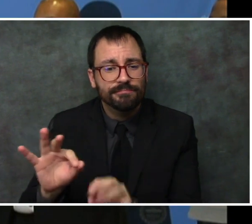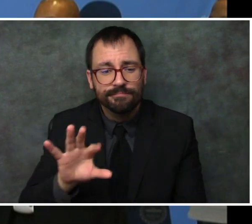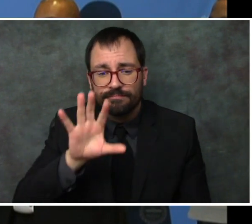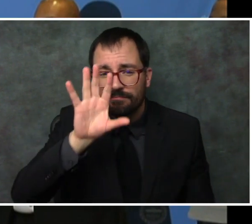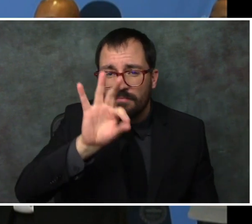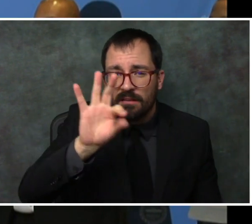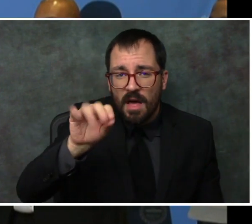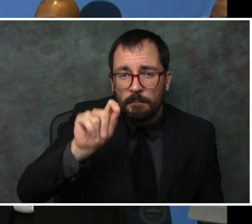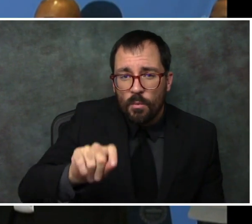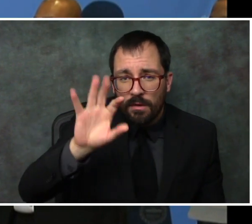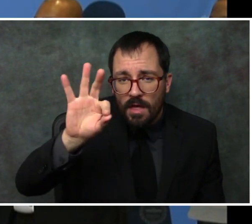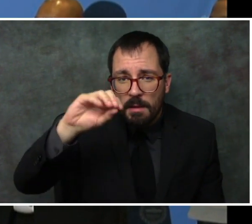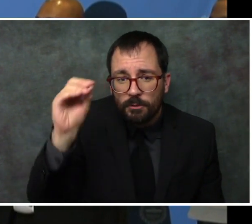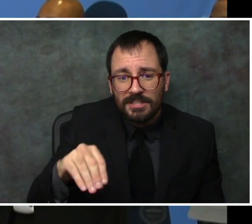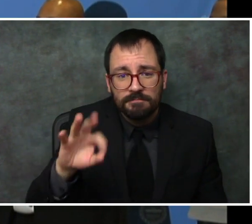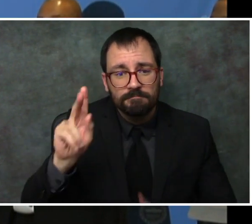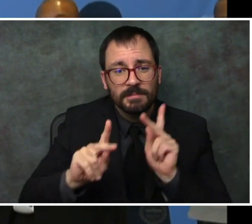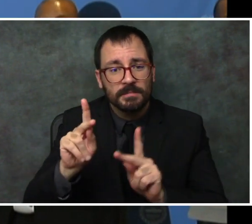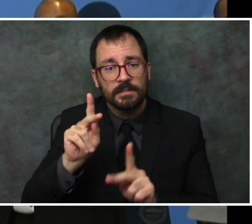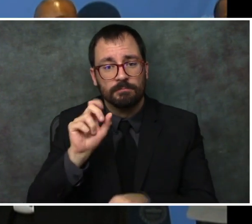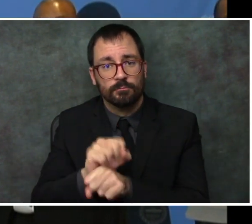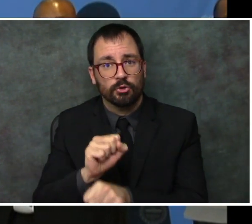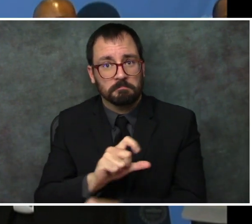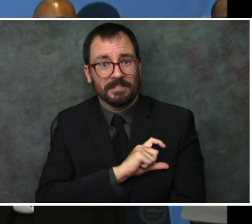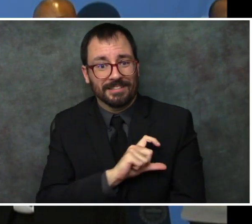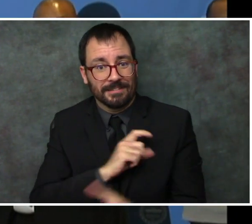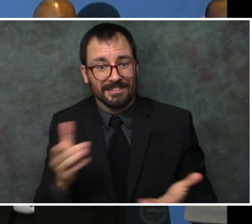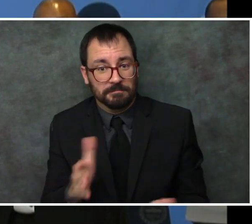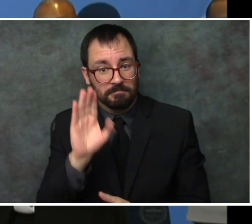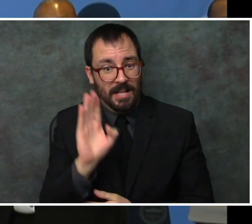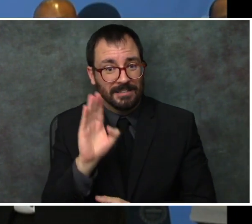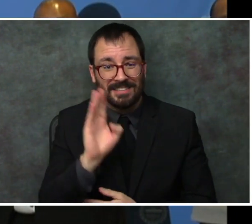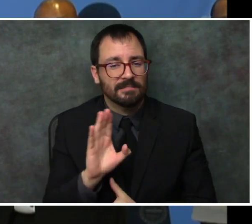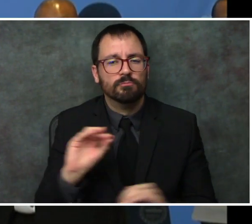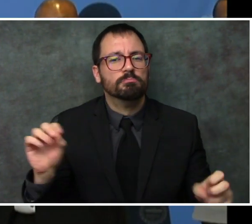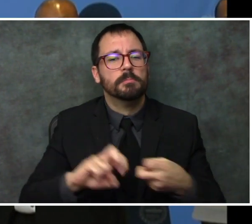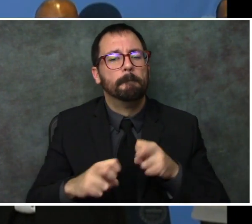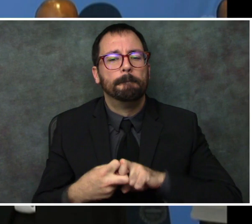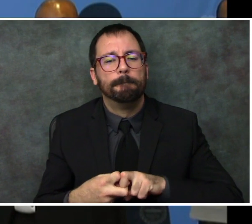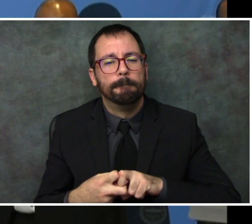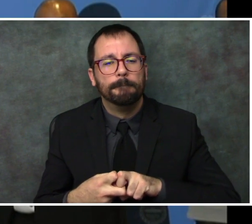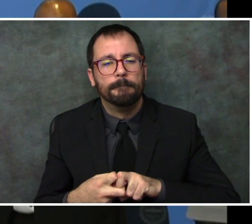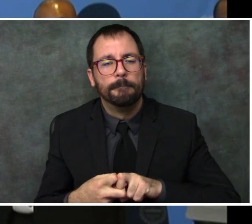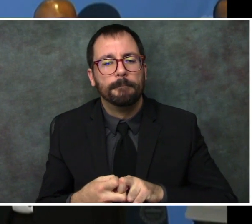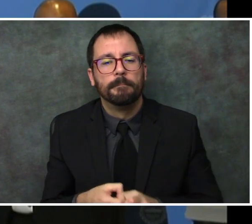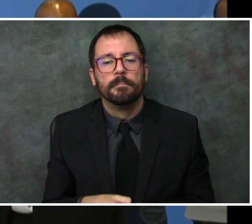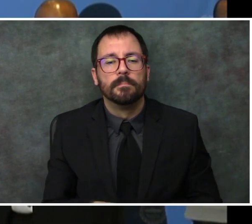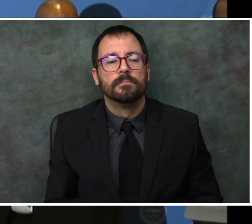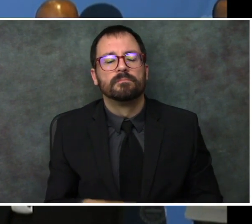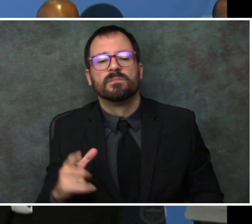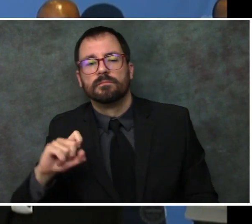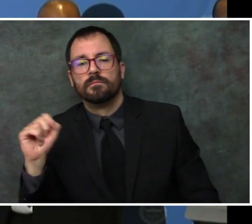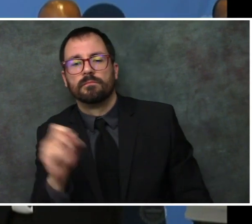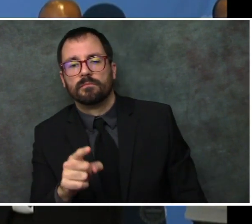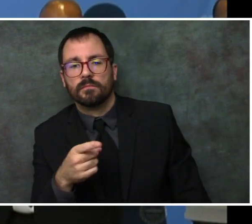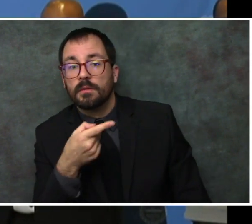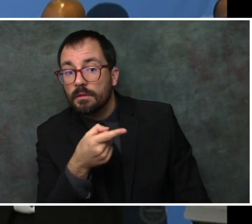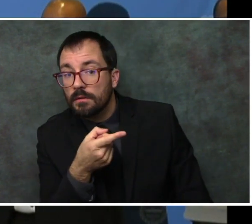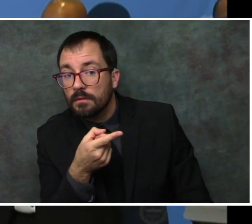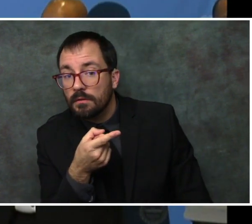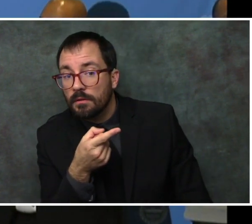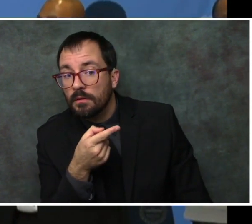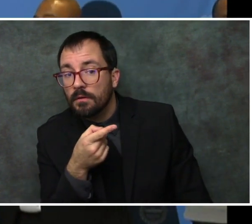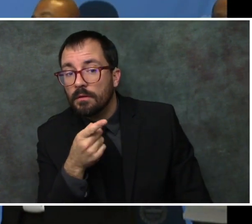do their job in Boston. Can you talk a little bit more about the body camera expansion and what that might look like? Yeah, I